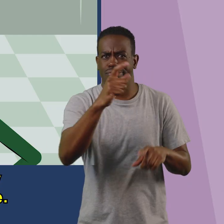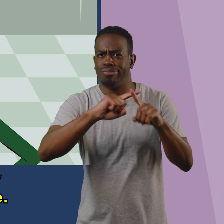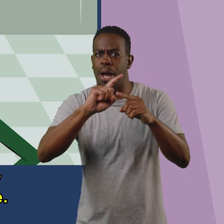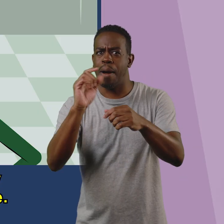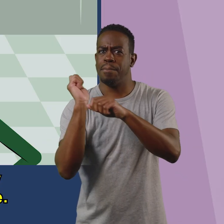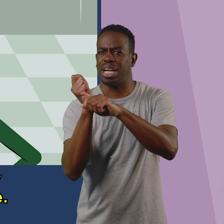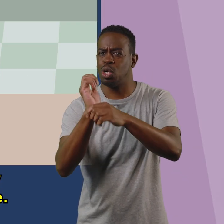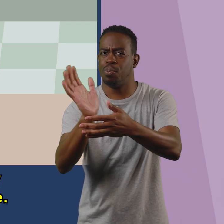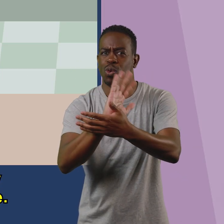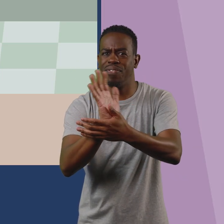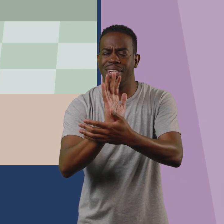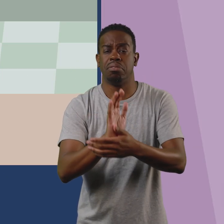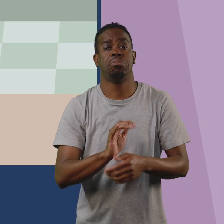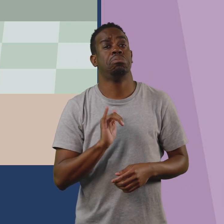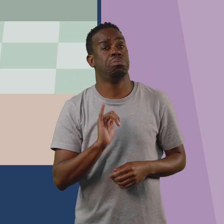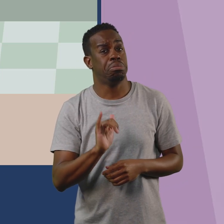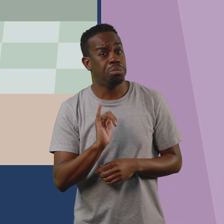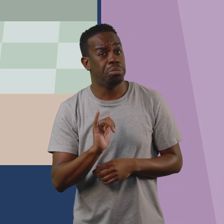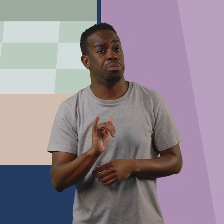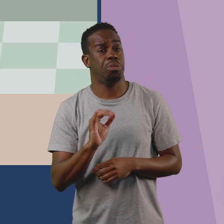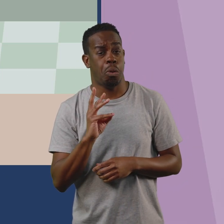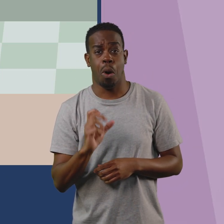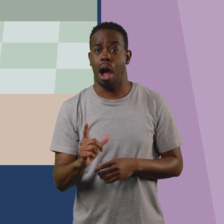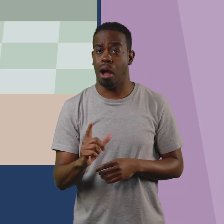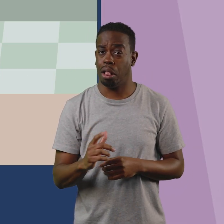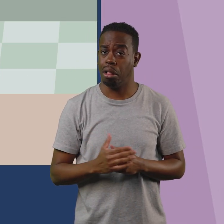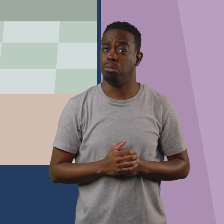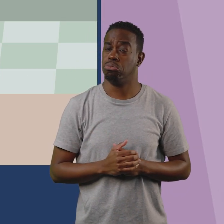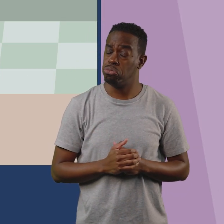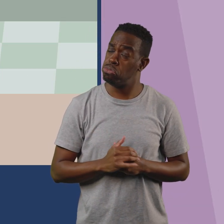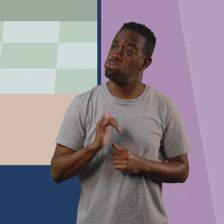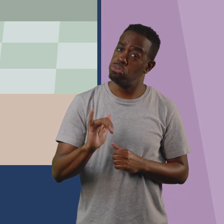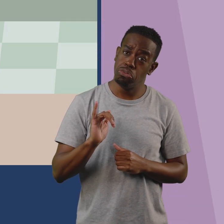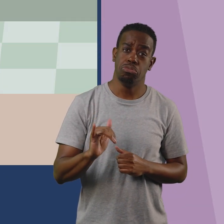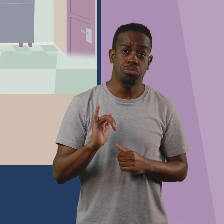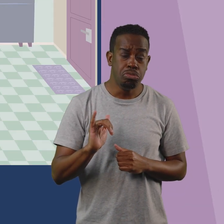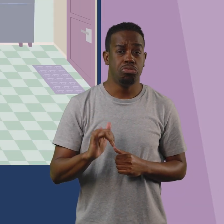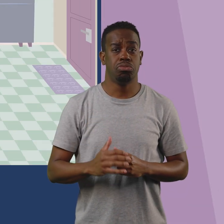baseball movie ever made. Well,